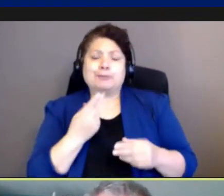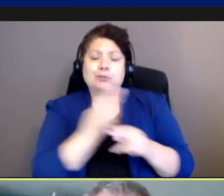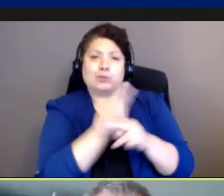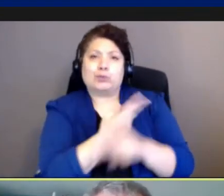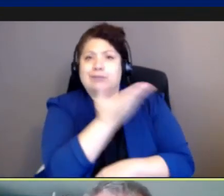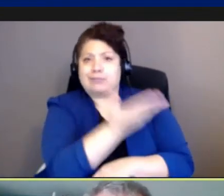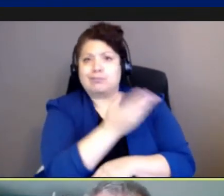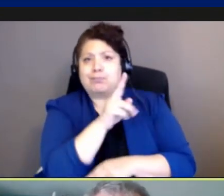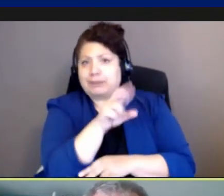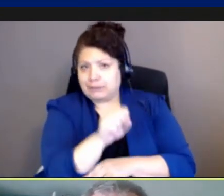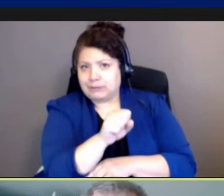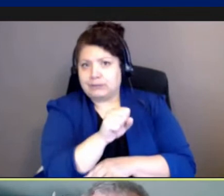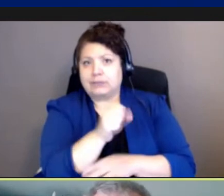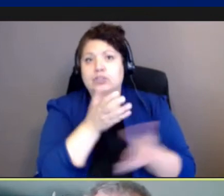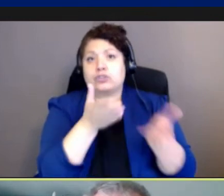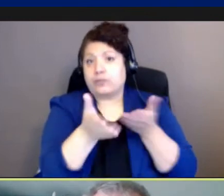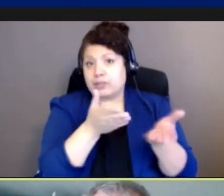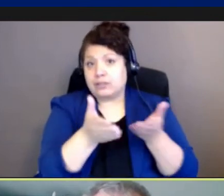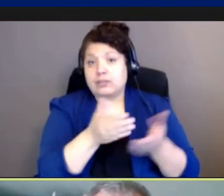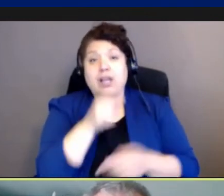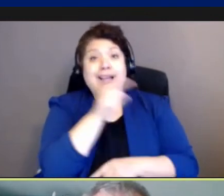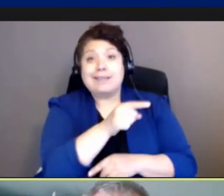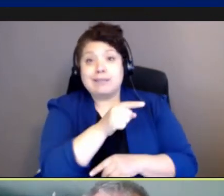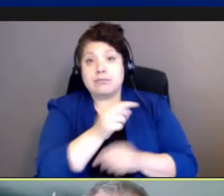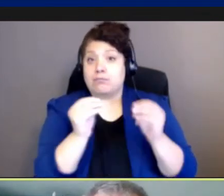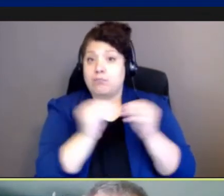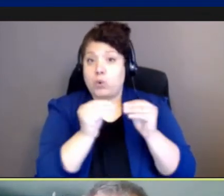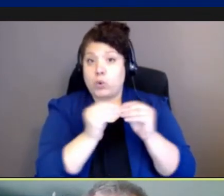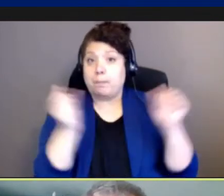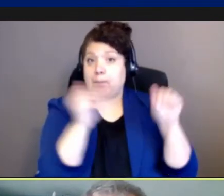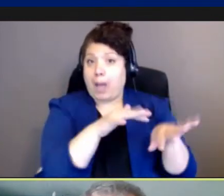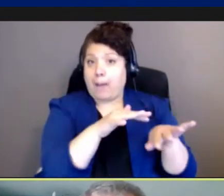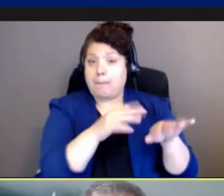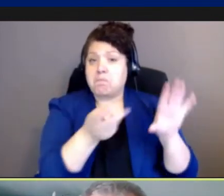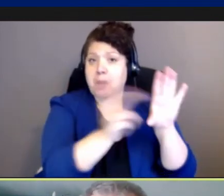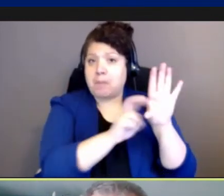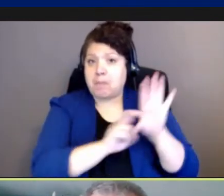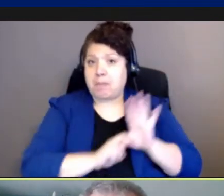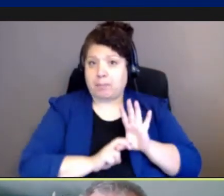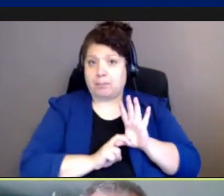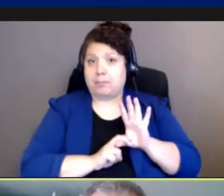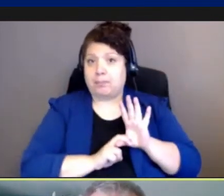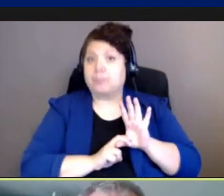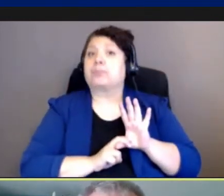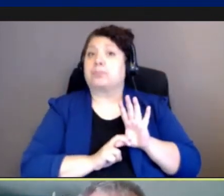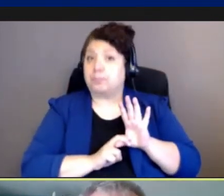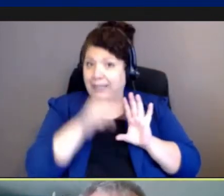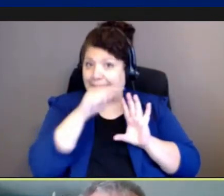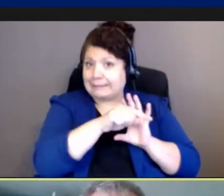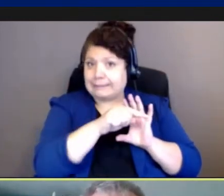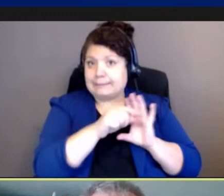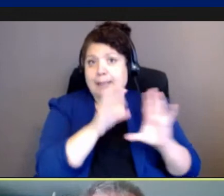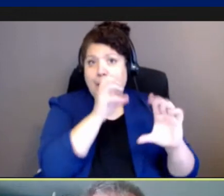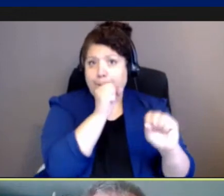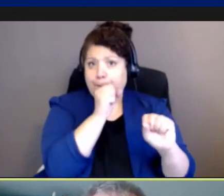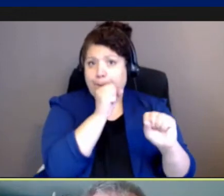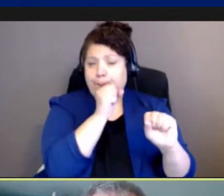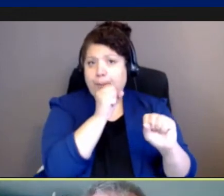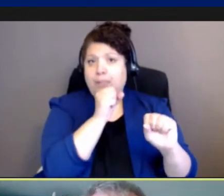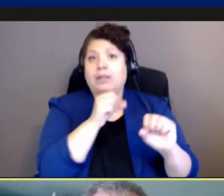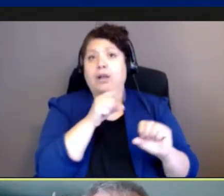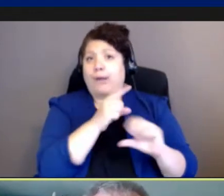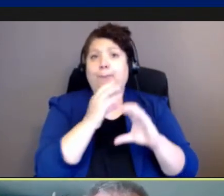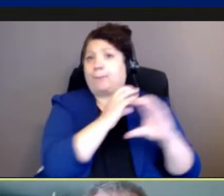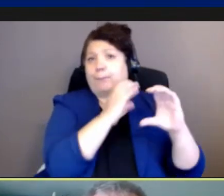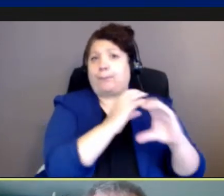to, potentially have more people on transit, which of course is enclosed, and so this is an